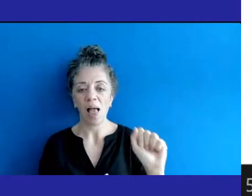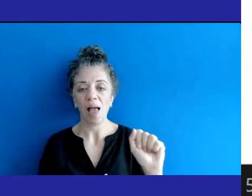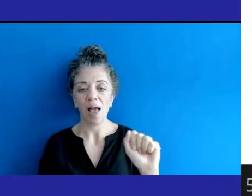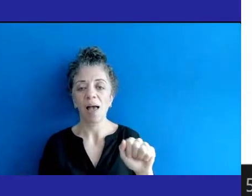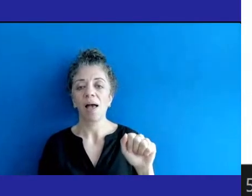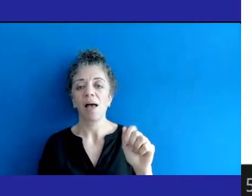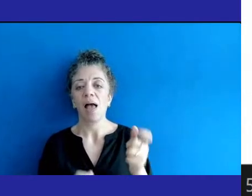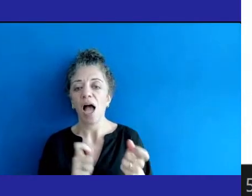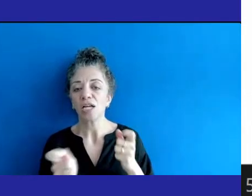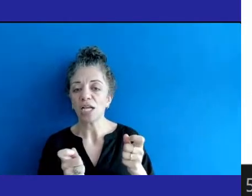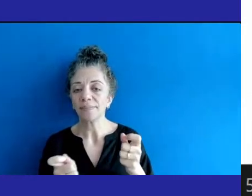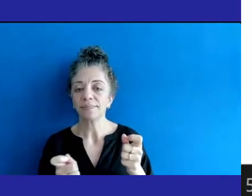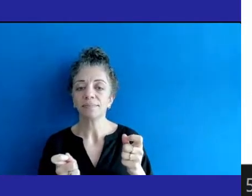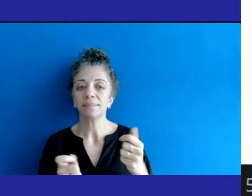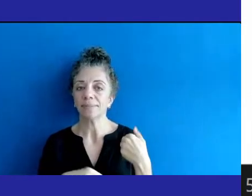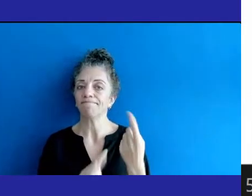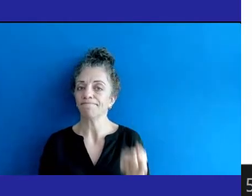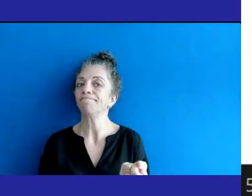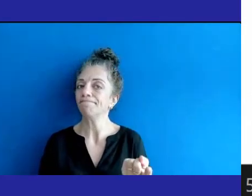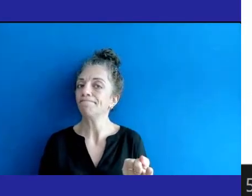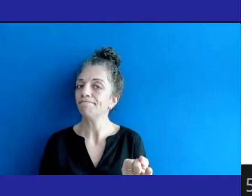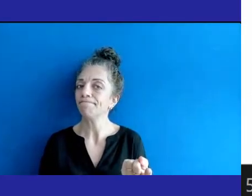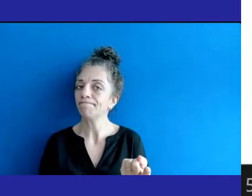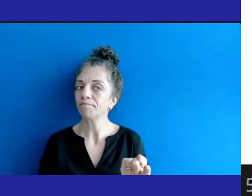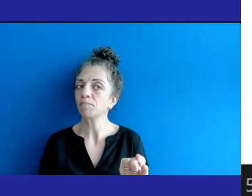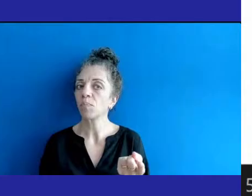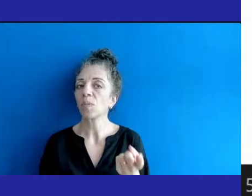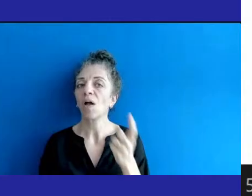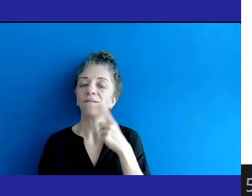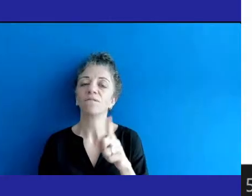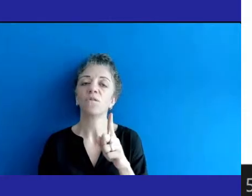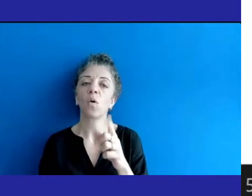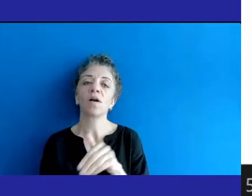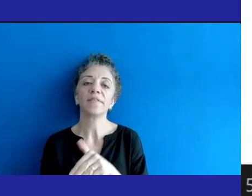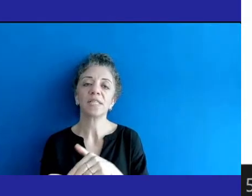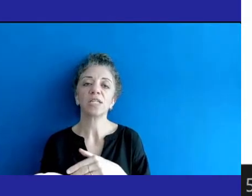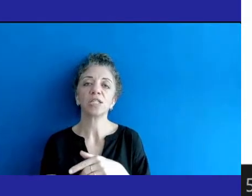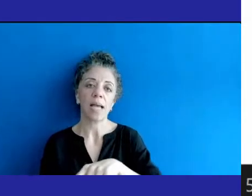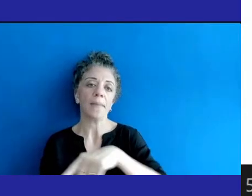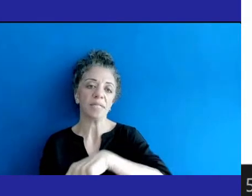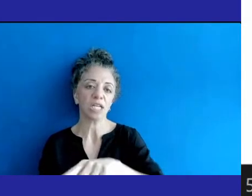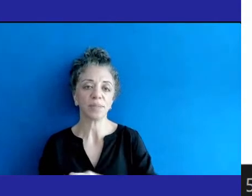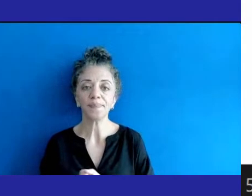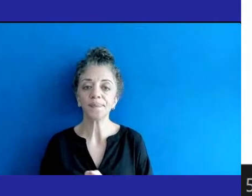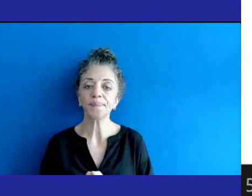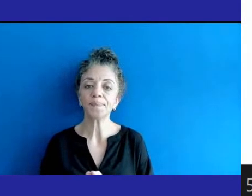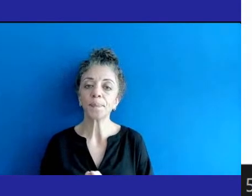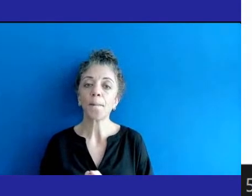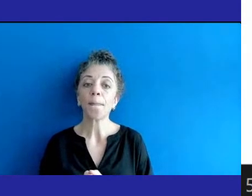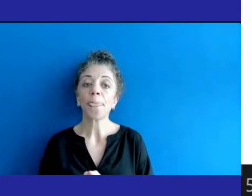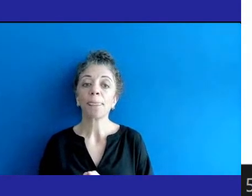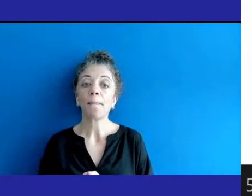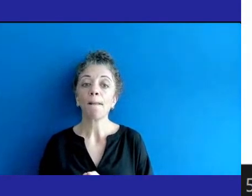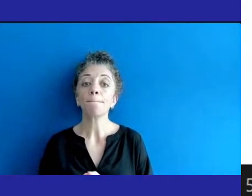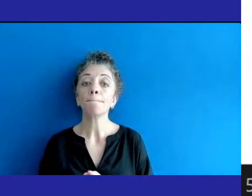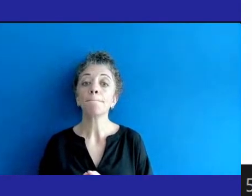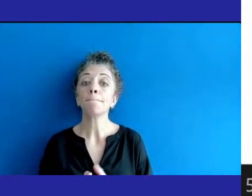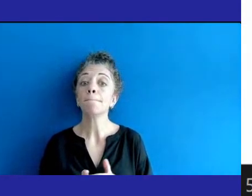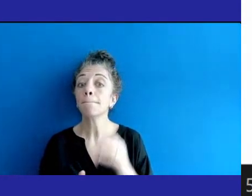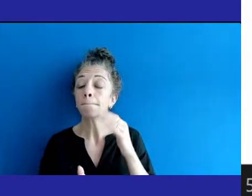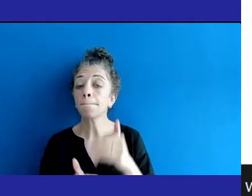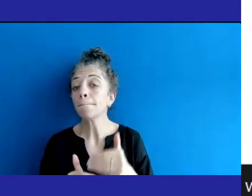on overall physician compensation. So going forward, we anticipate a